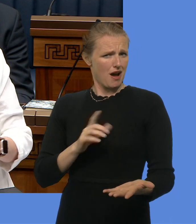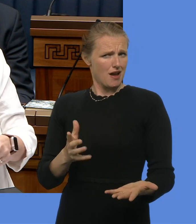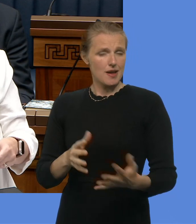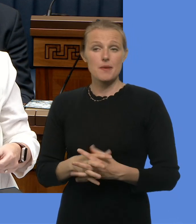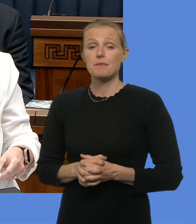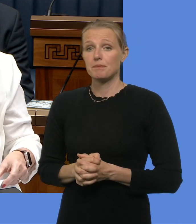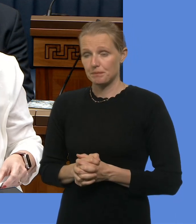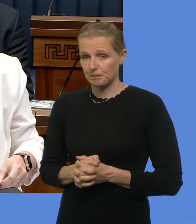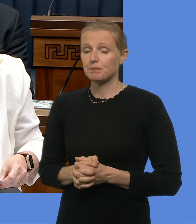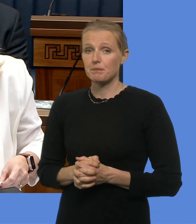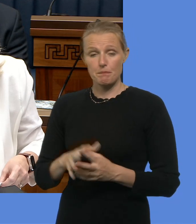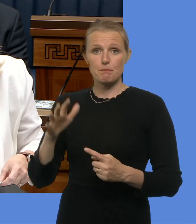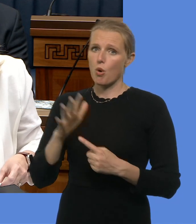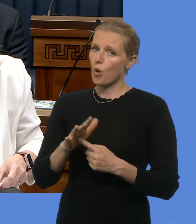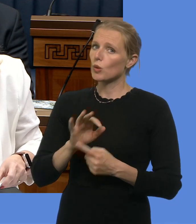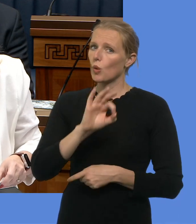important question.